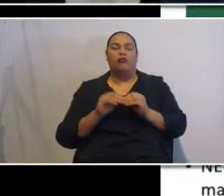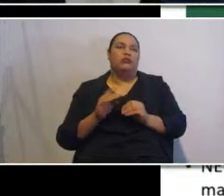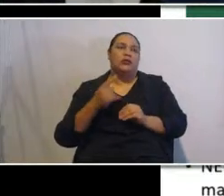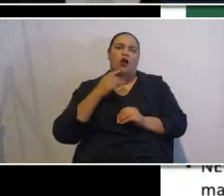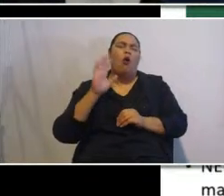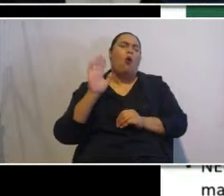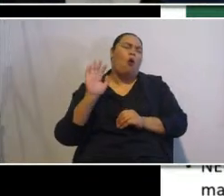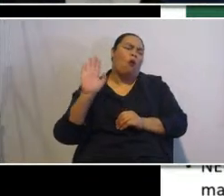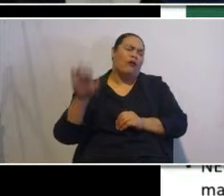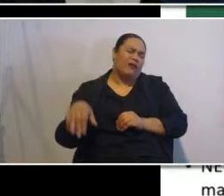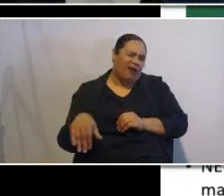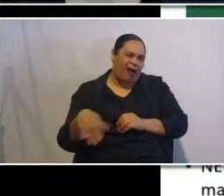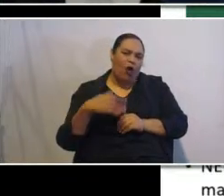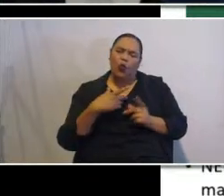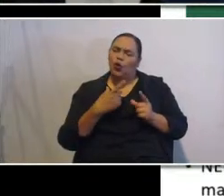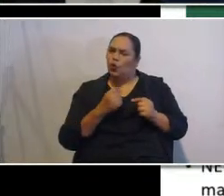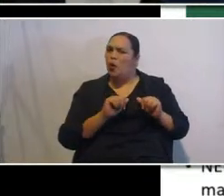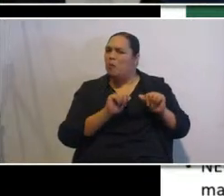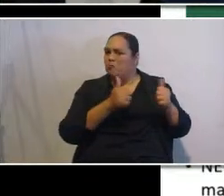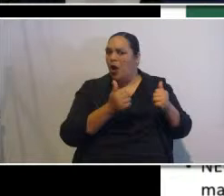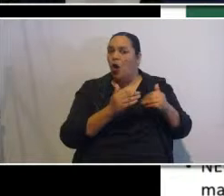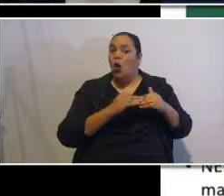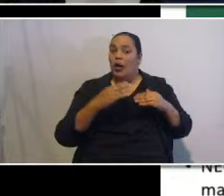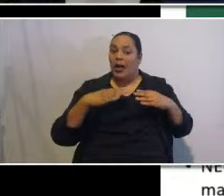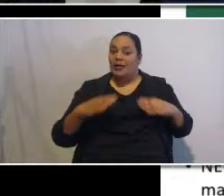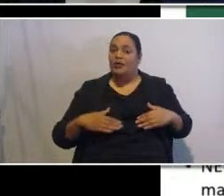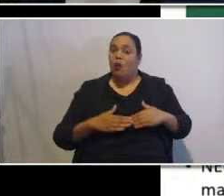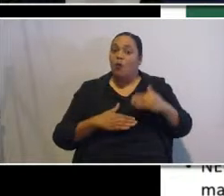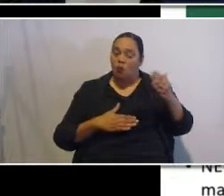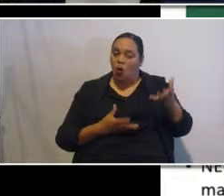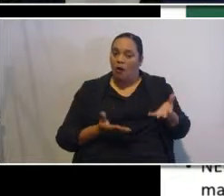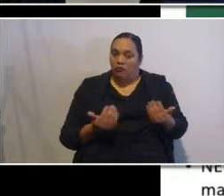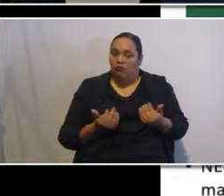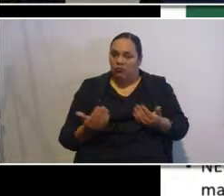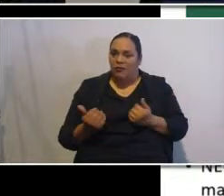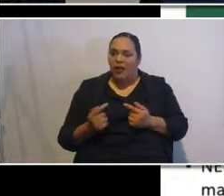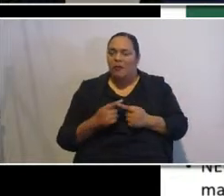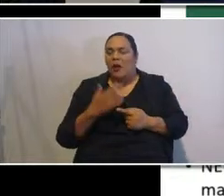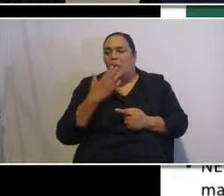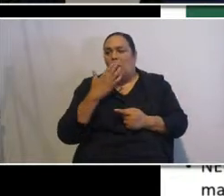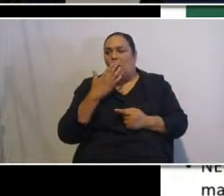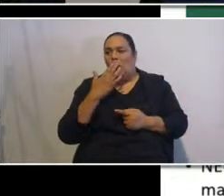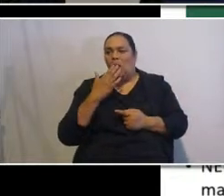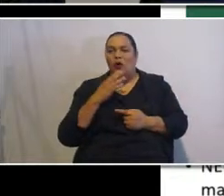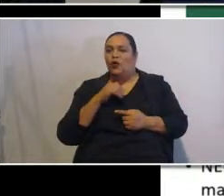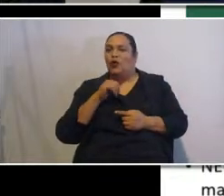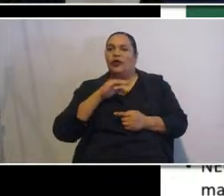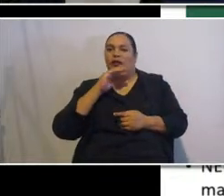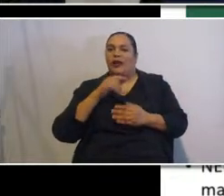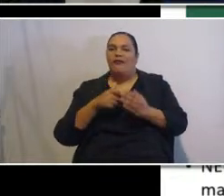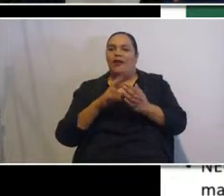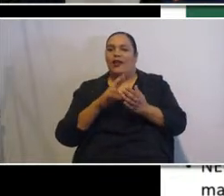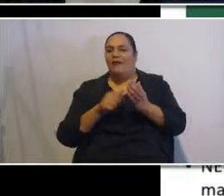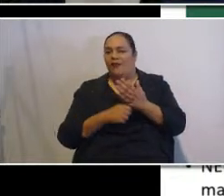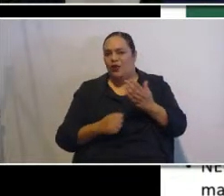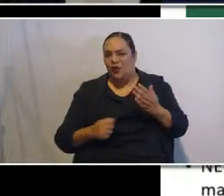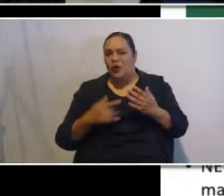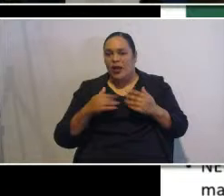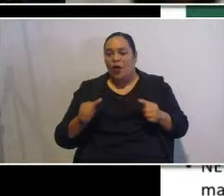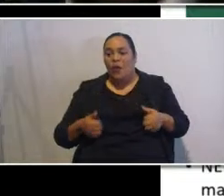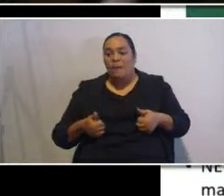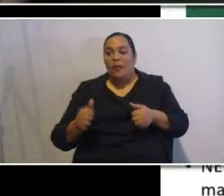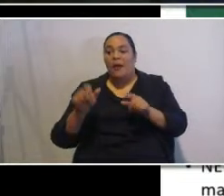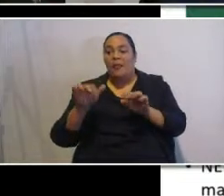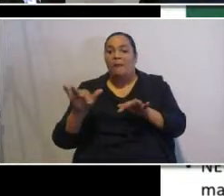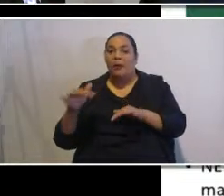oh yeah, we're doing well, we're getting more customers, but oops, we don't have enough revenue. So now we're coming back to those people who